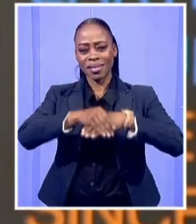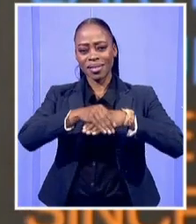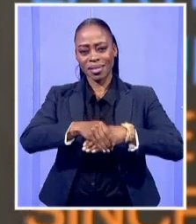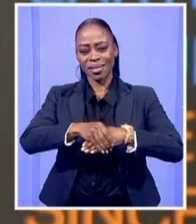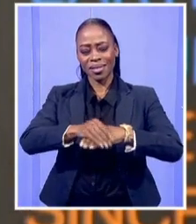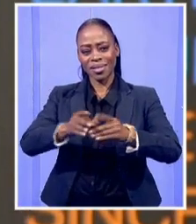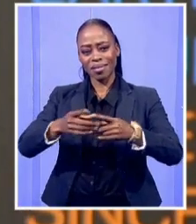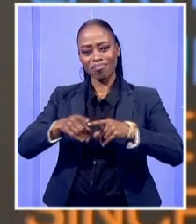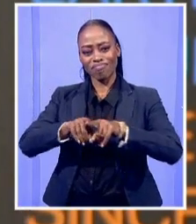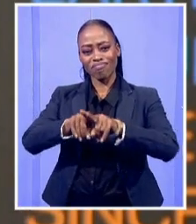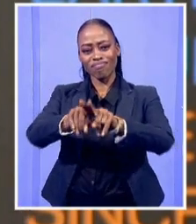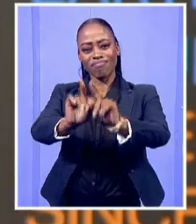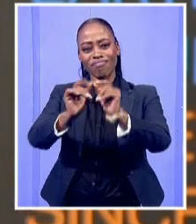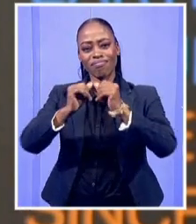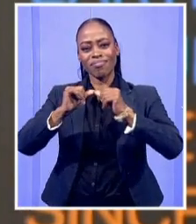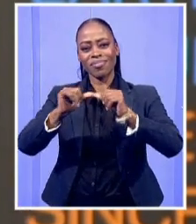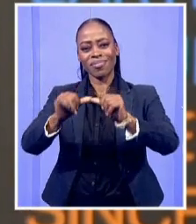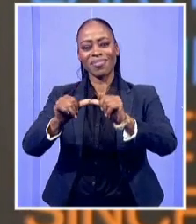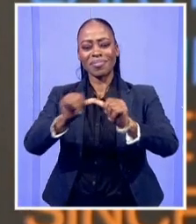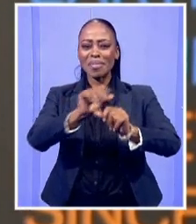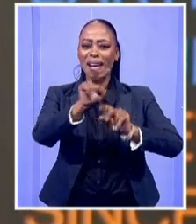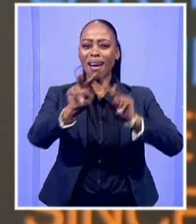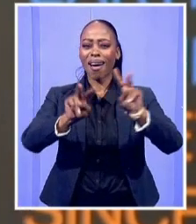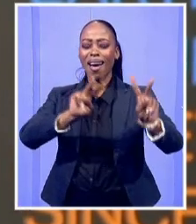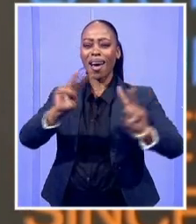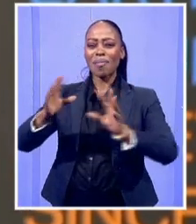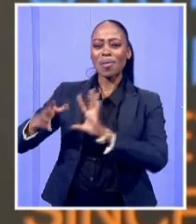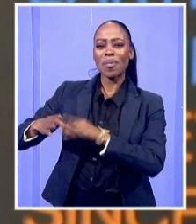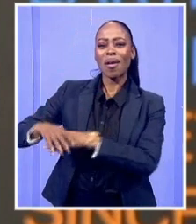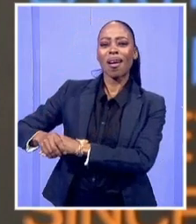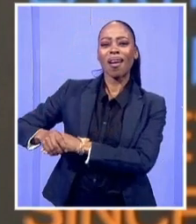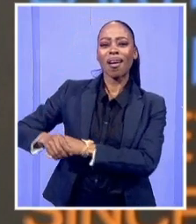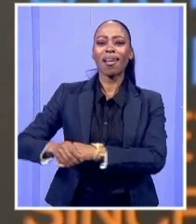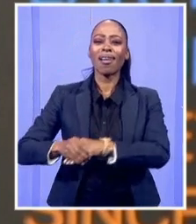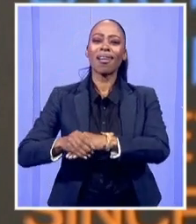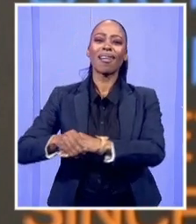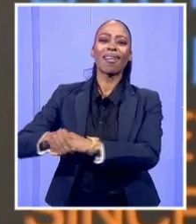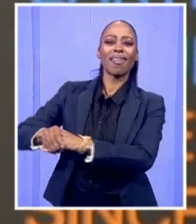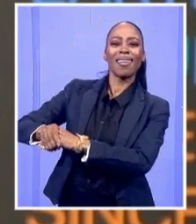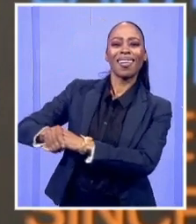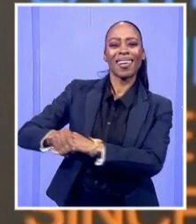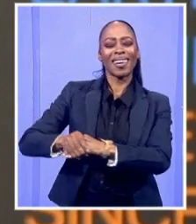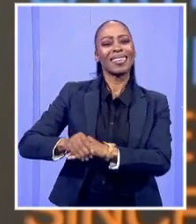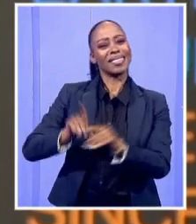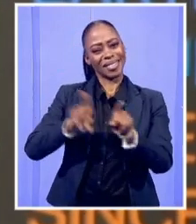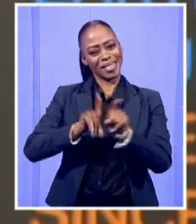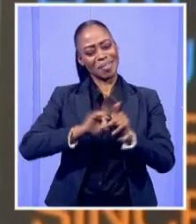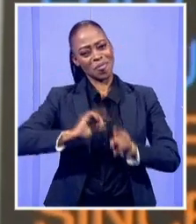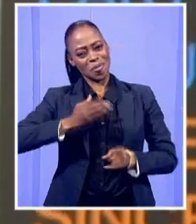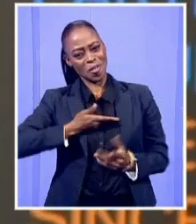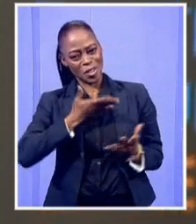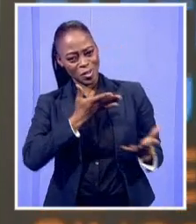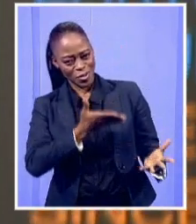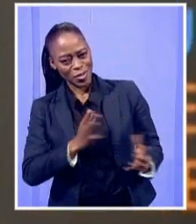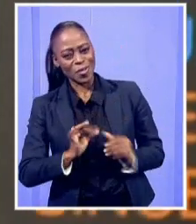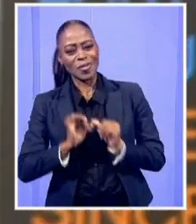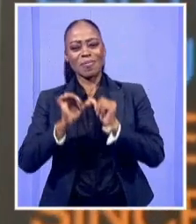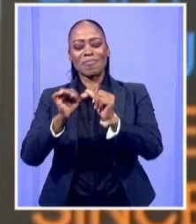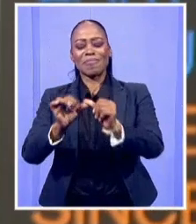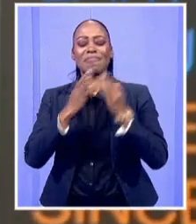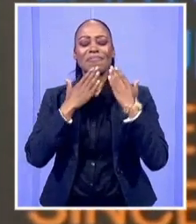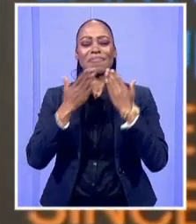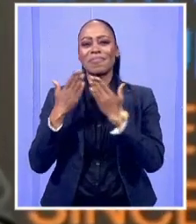a lot of people holding hands together, and we'd like to hold hands with Sandvik and move forward. Thank you very